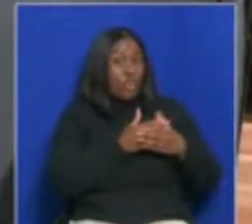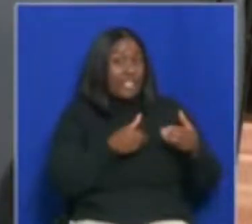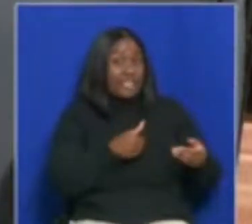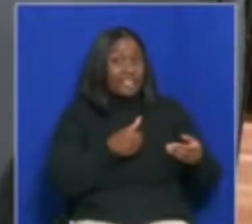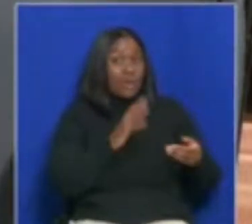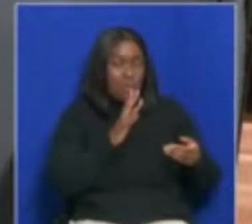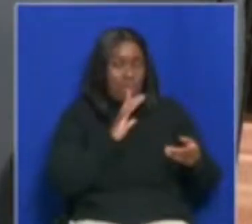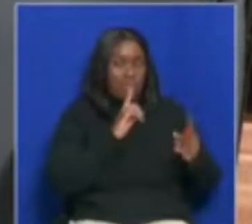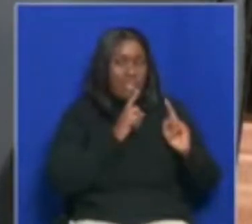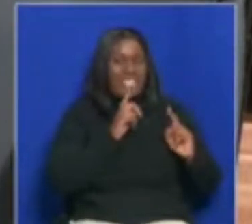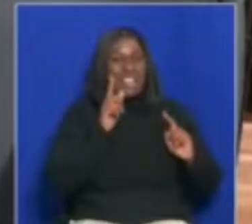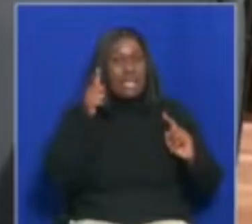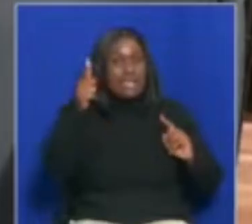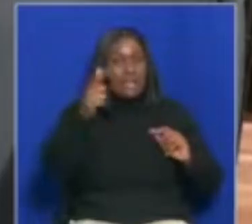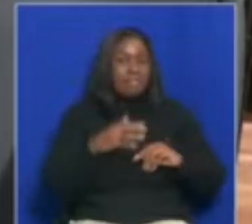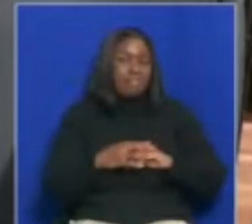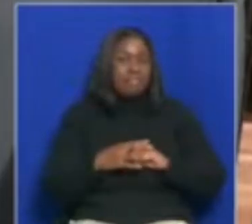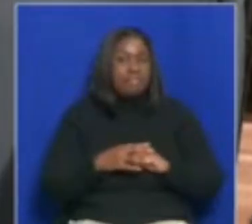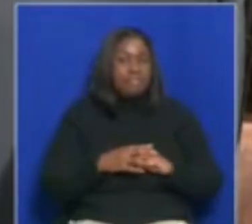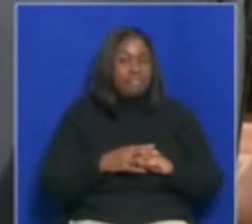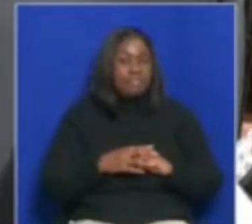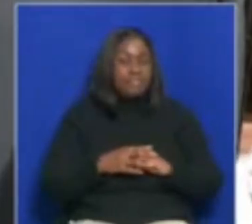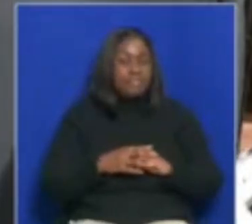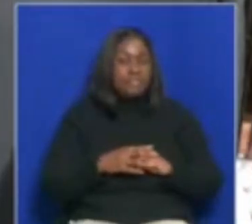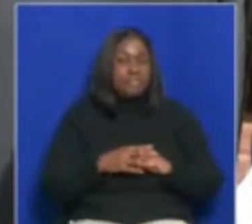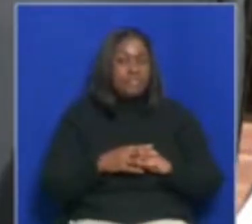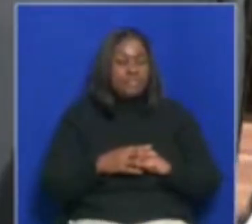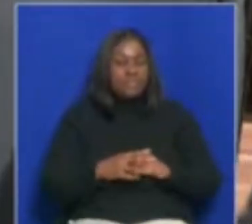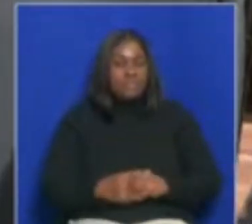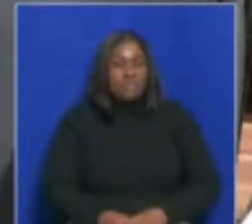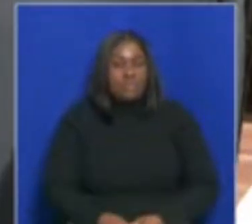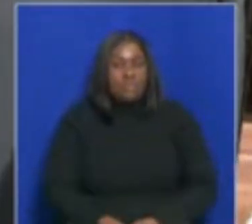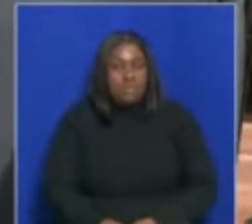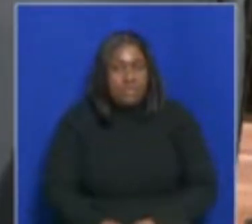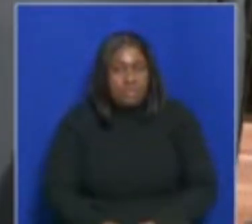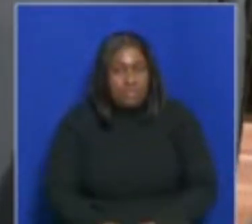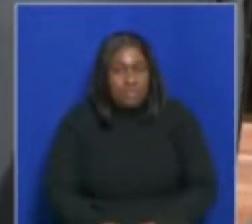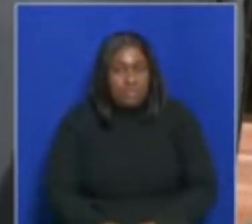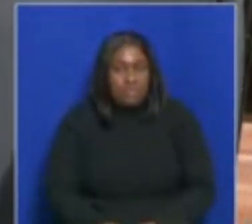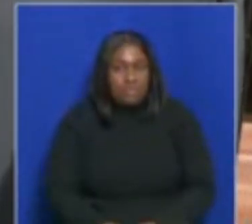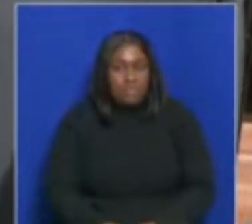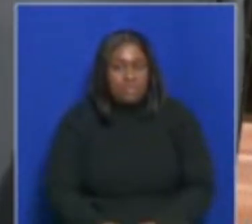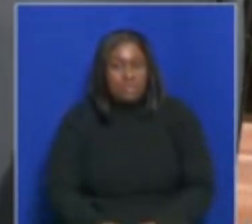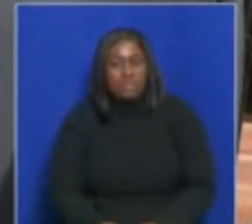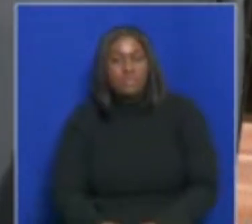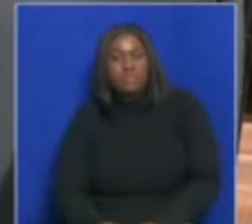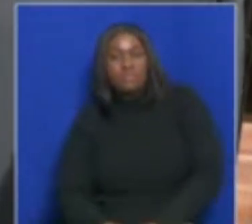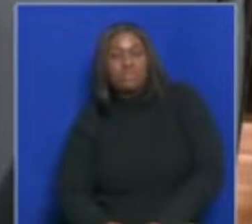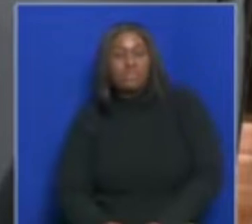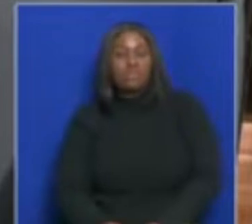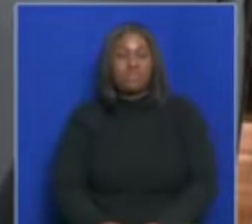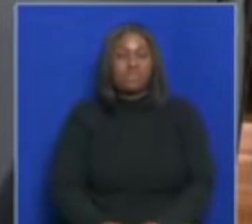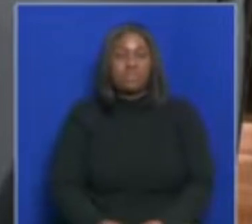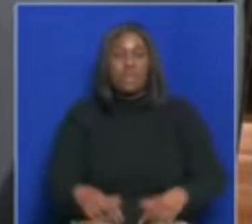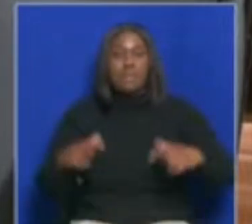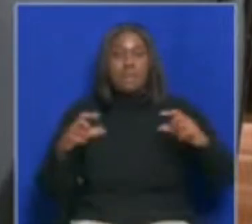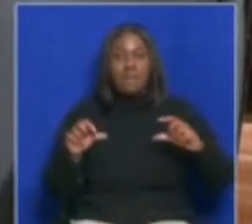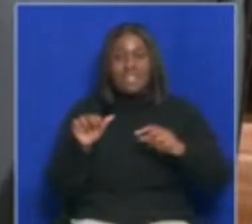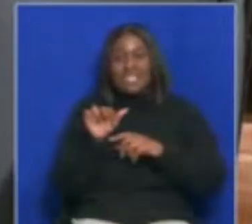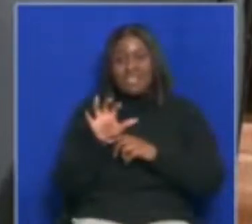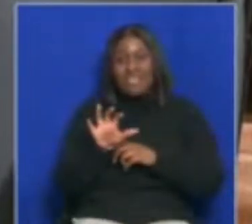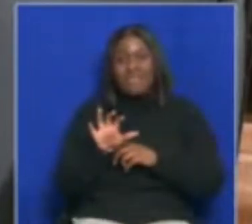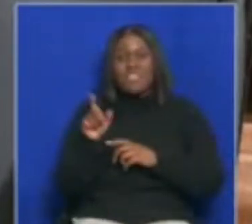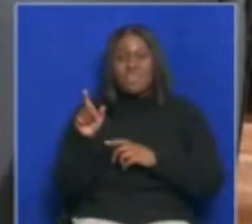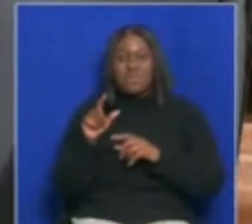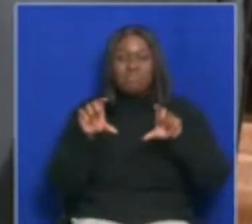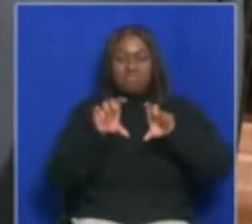But maybe if you can pick up from paragraph 65, where you set out